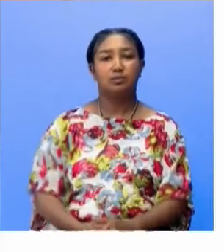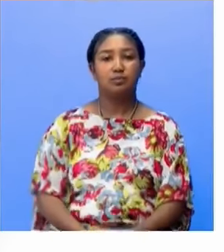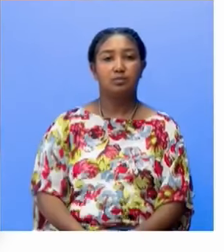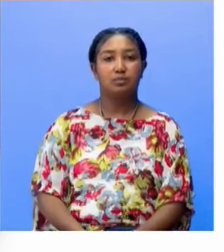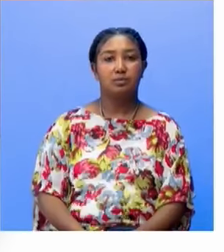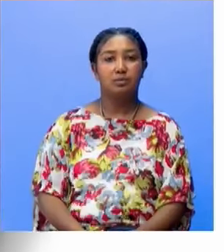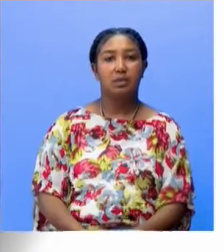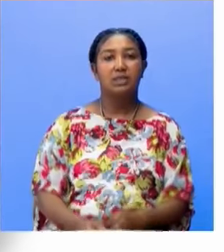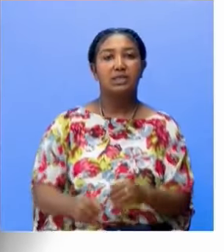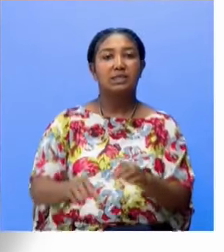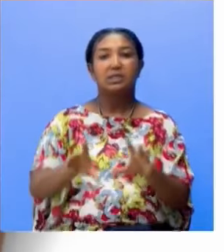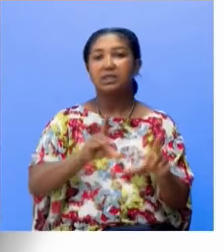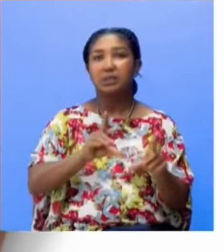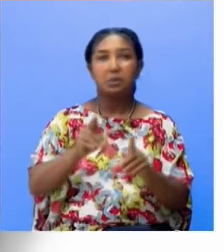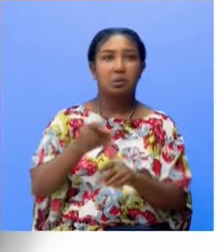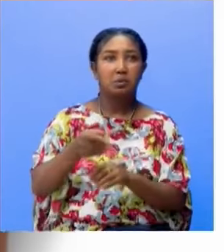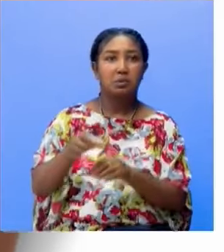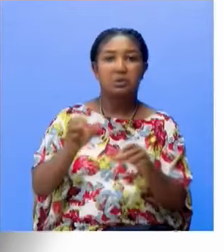did